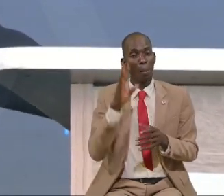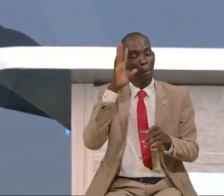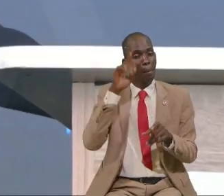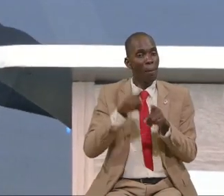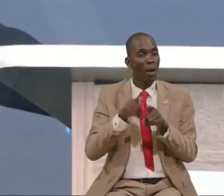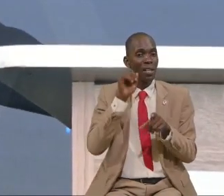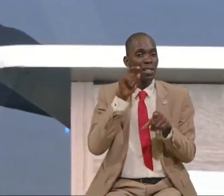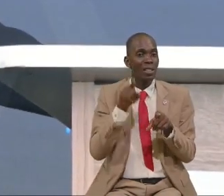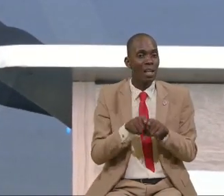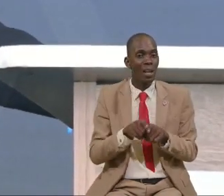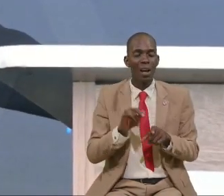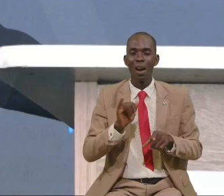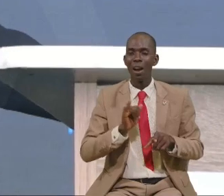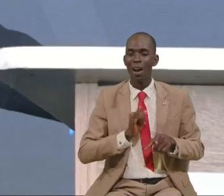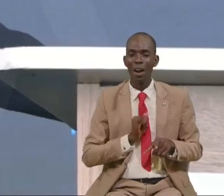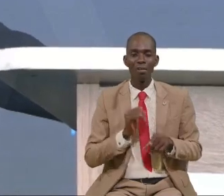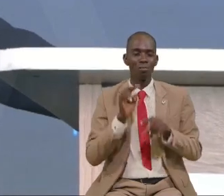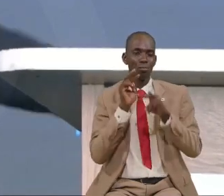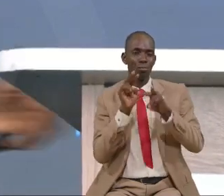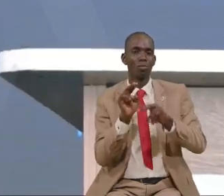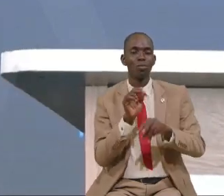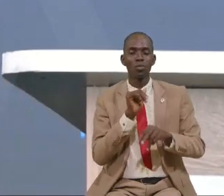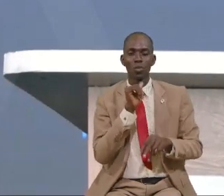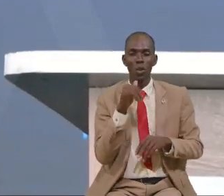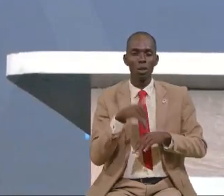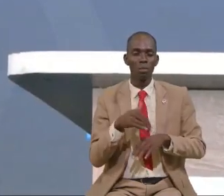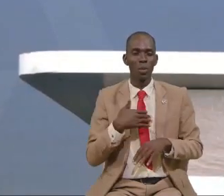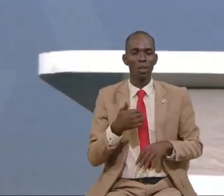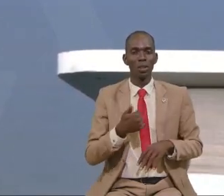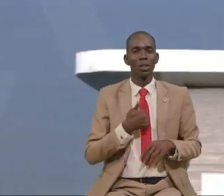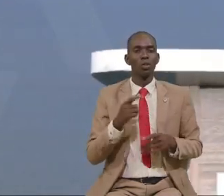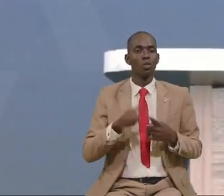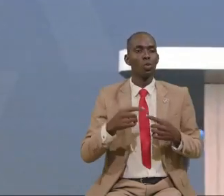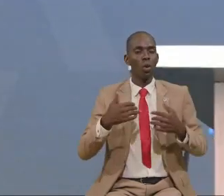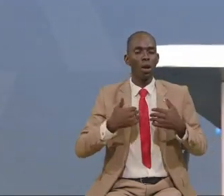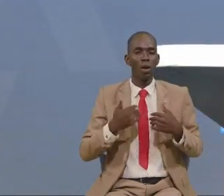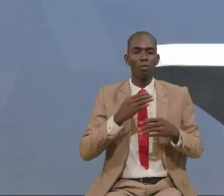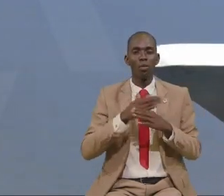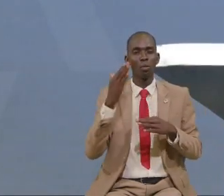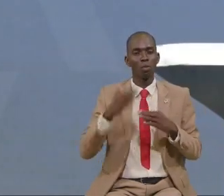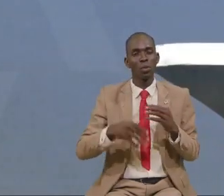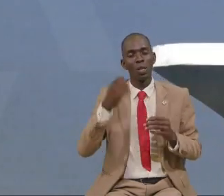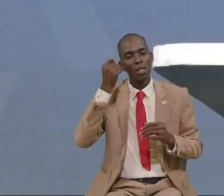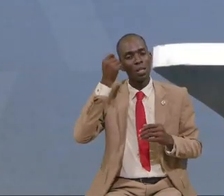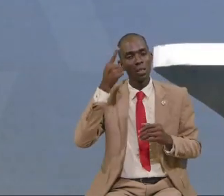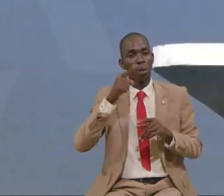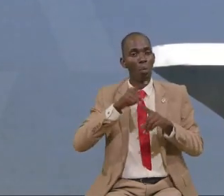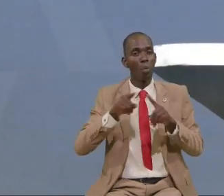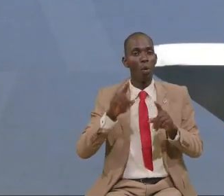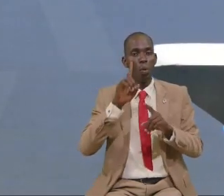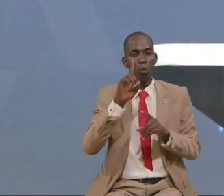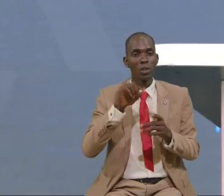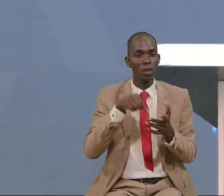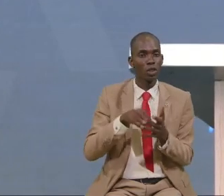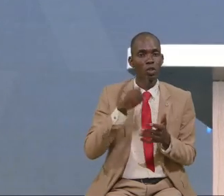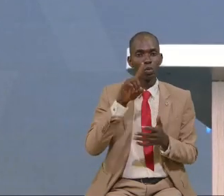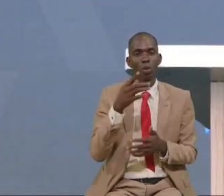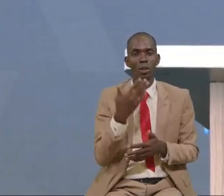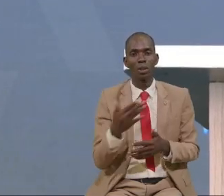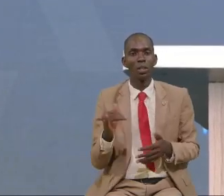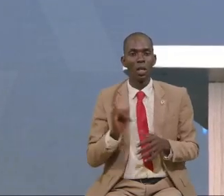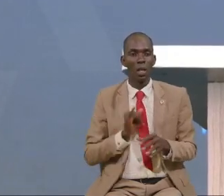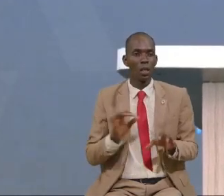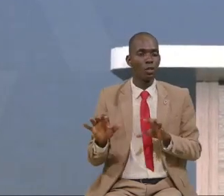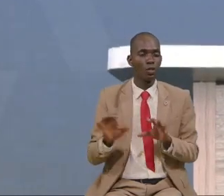count not myself to have apprehended, but this one thing I do, forgetting